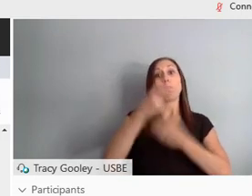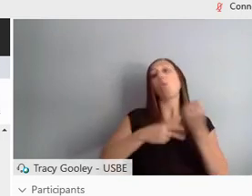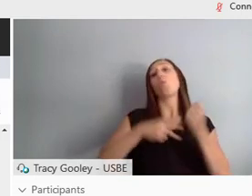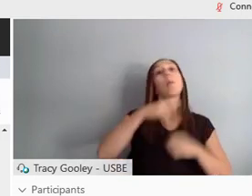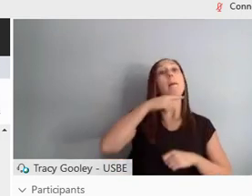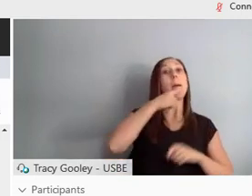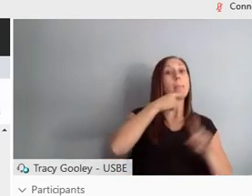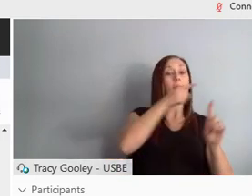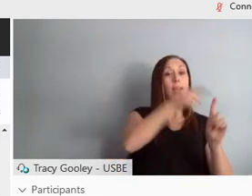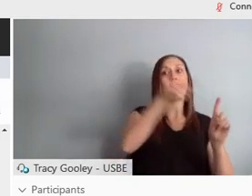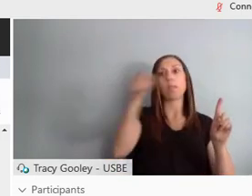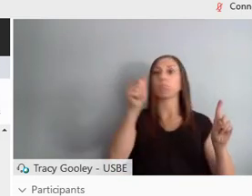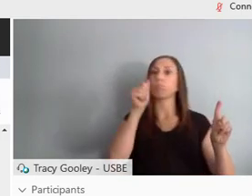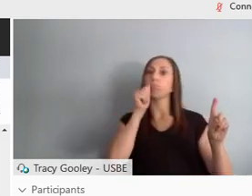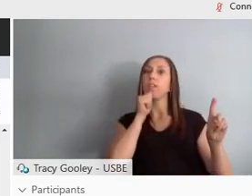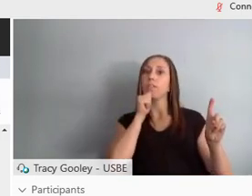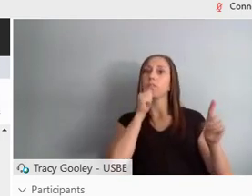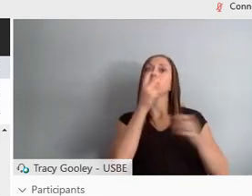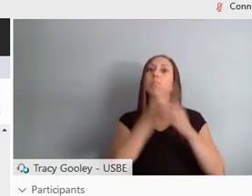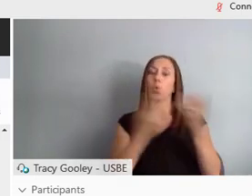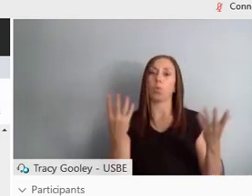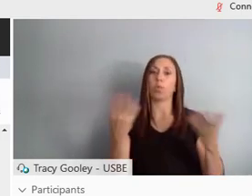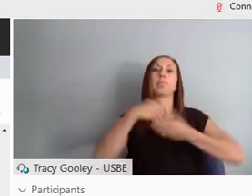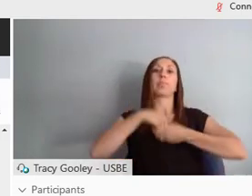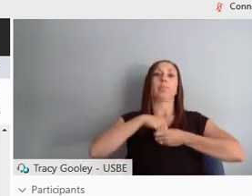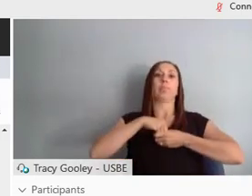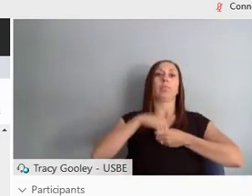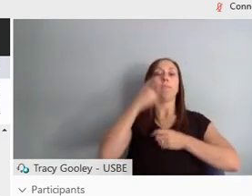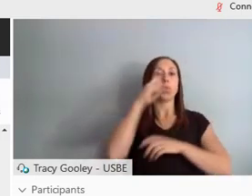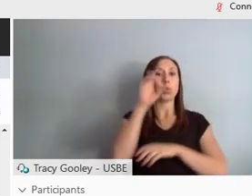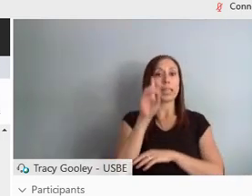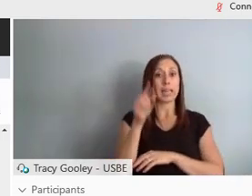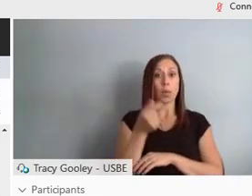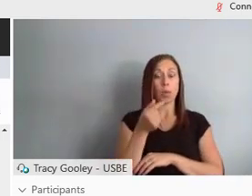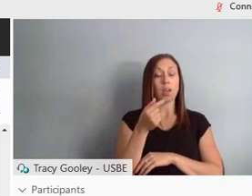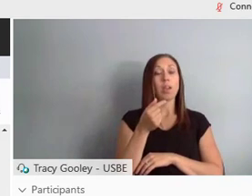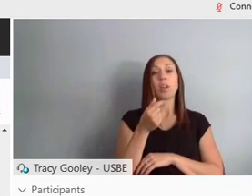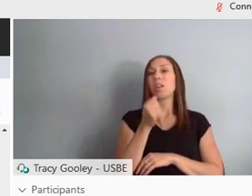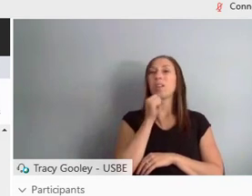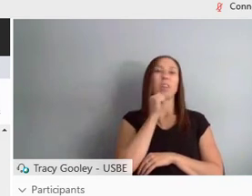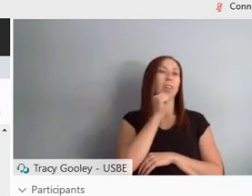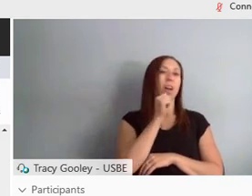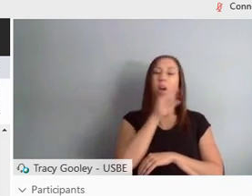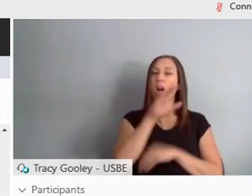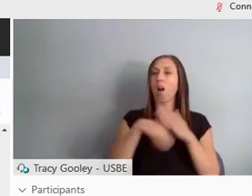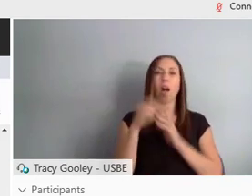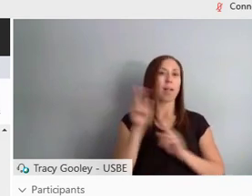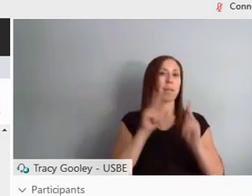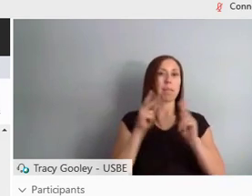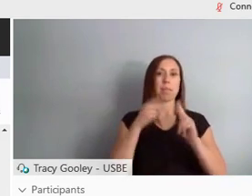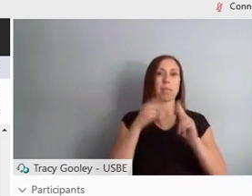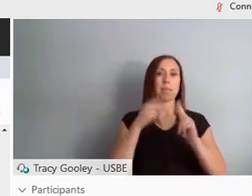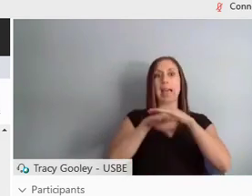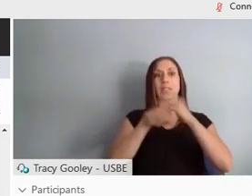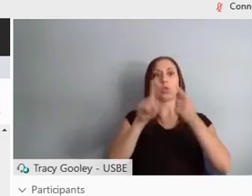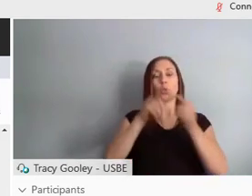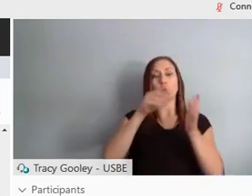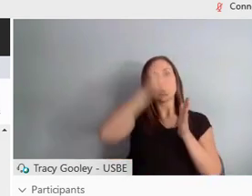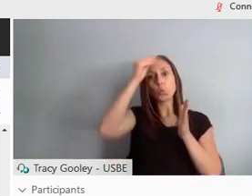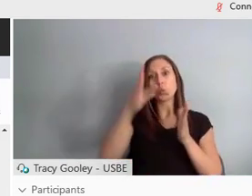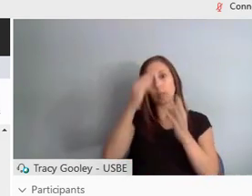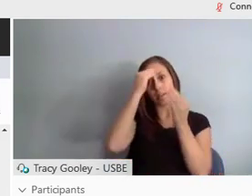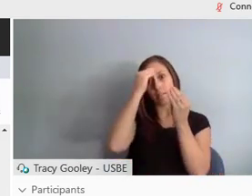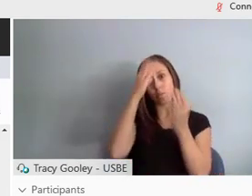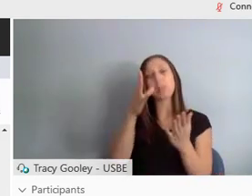public providers and private providers in the data gateway, not everyone has access to a student